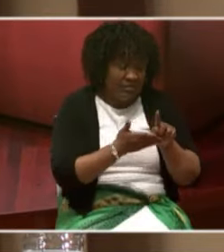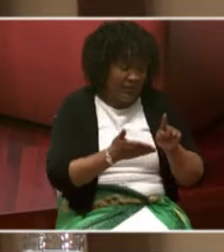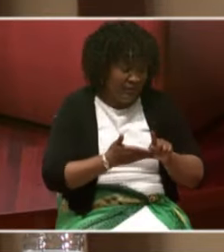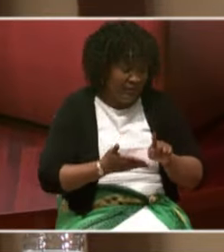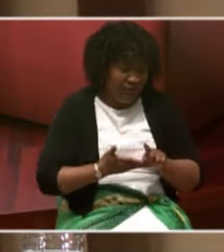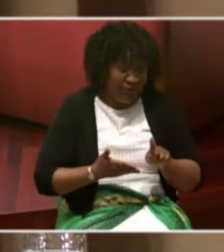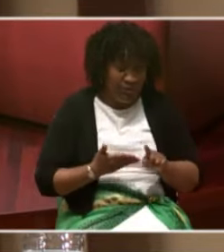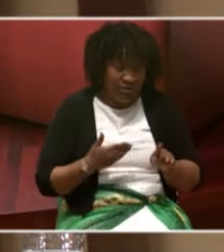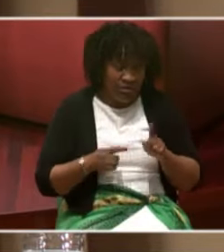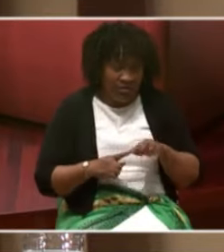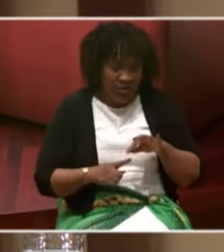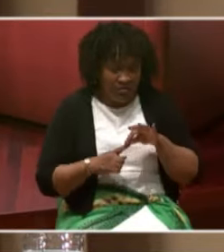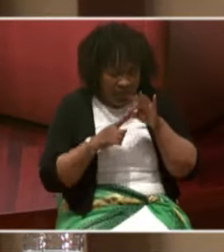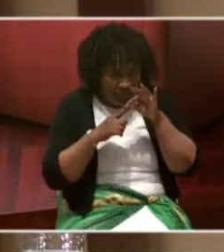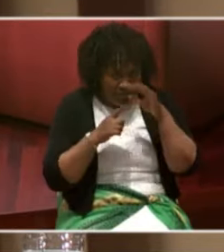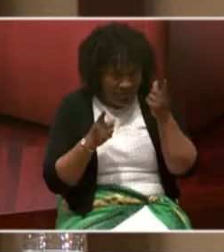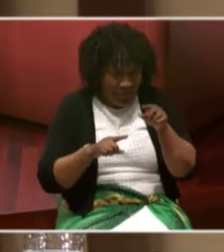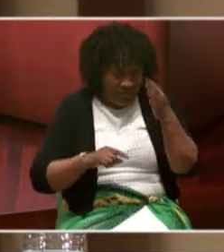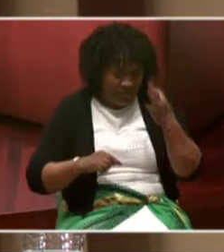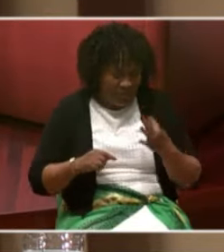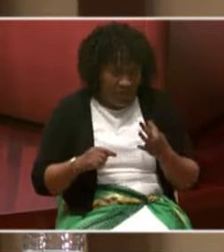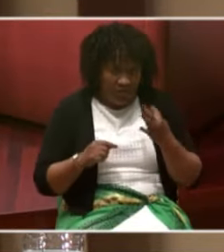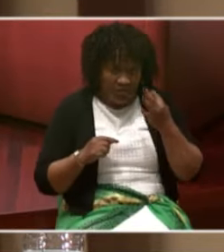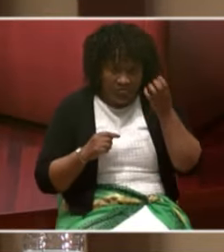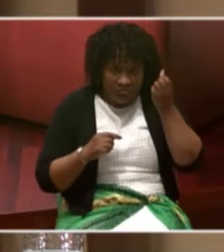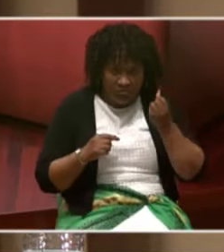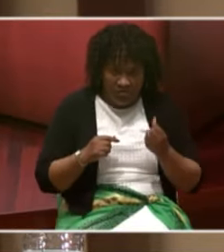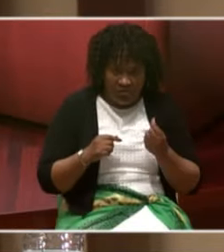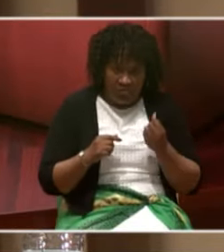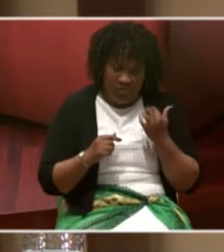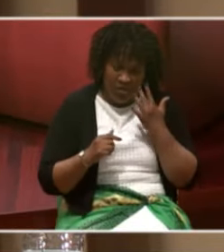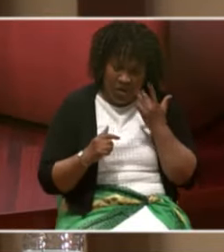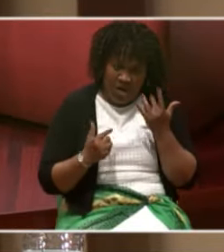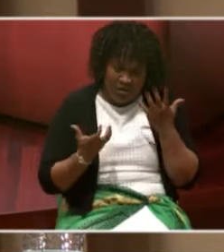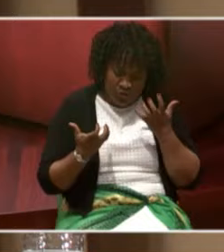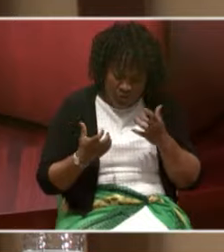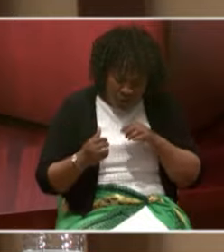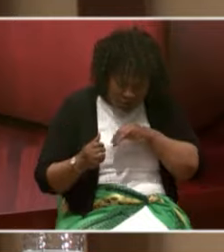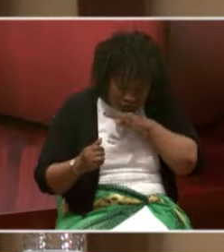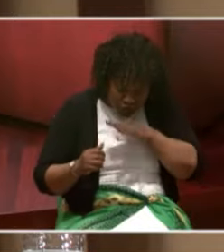And I think I'm asking a question about the maladjusted issue.